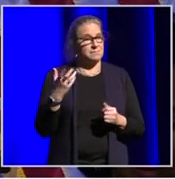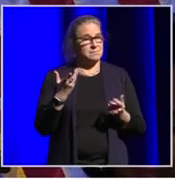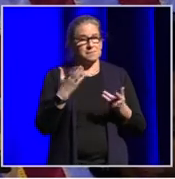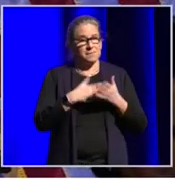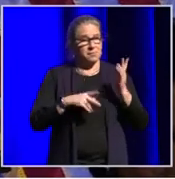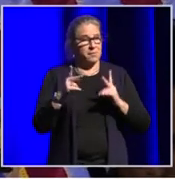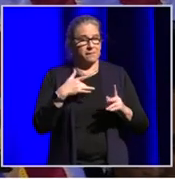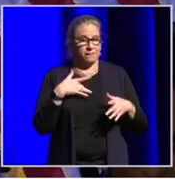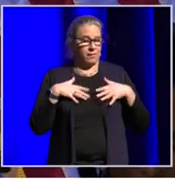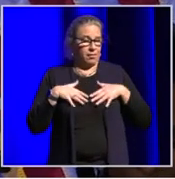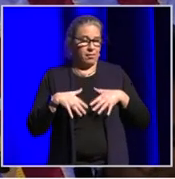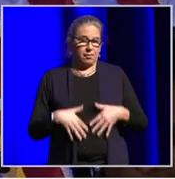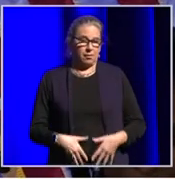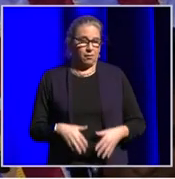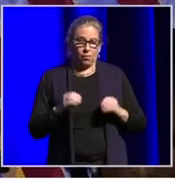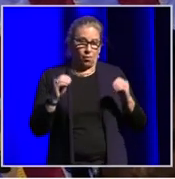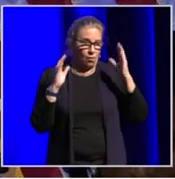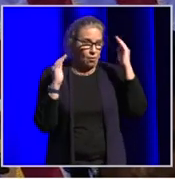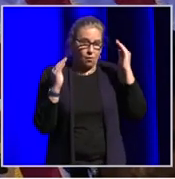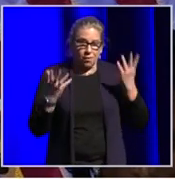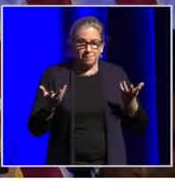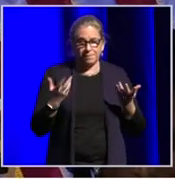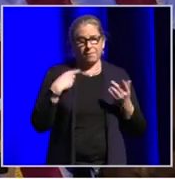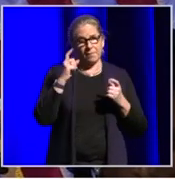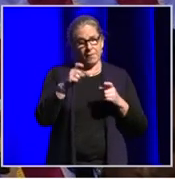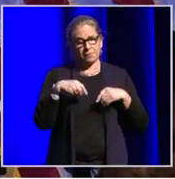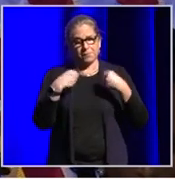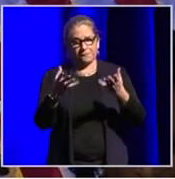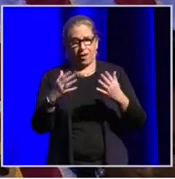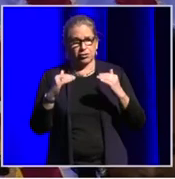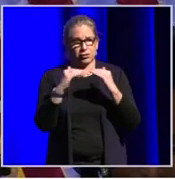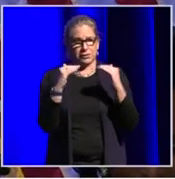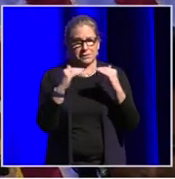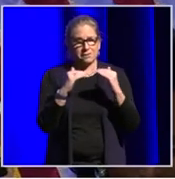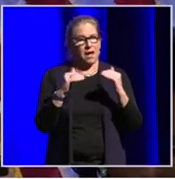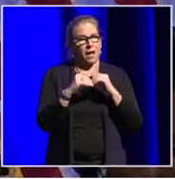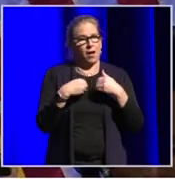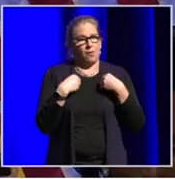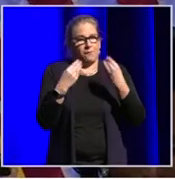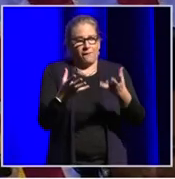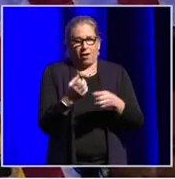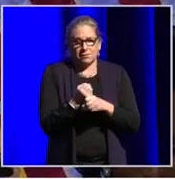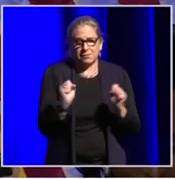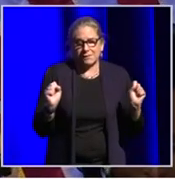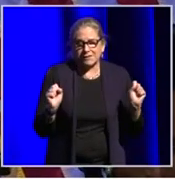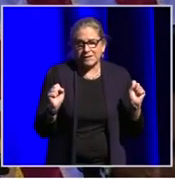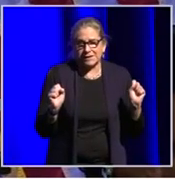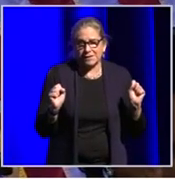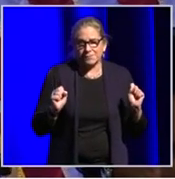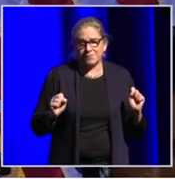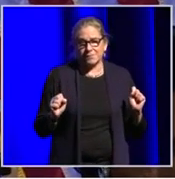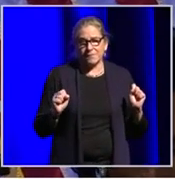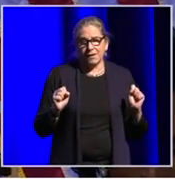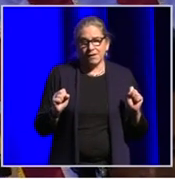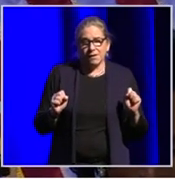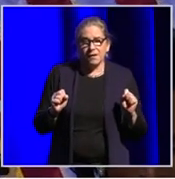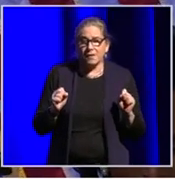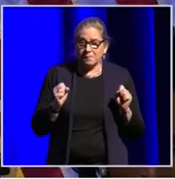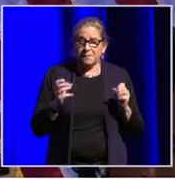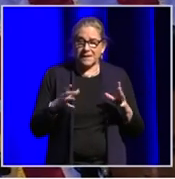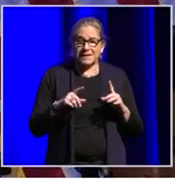or safety. These are different challenges, arguably pulling in different directions, but we must tackle them